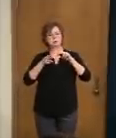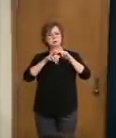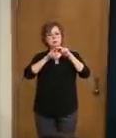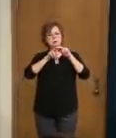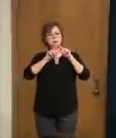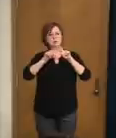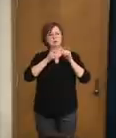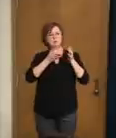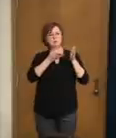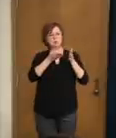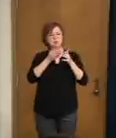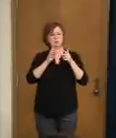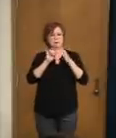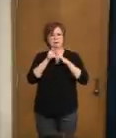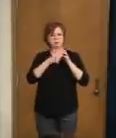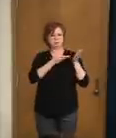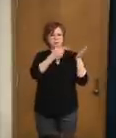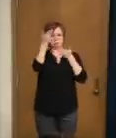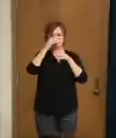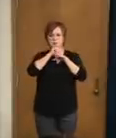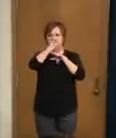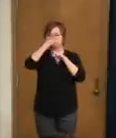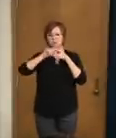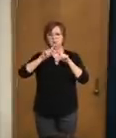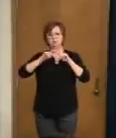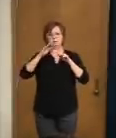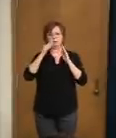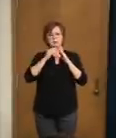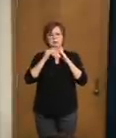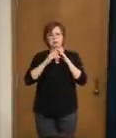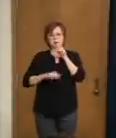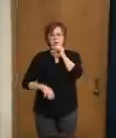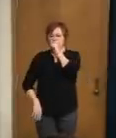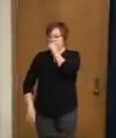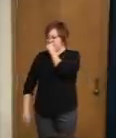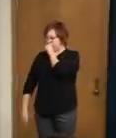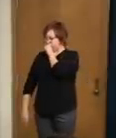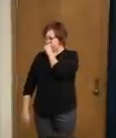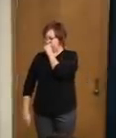those different delivery methods to look forward to